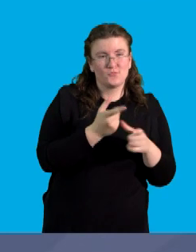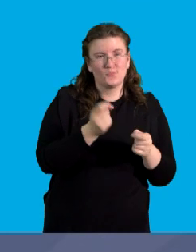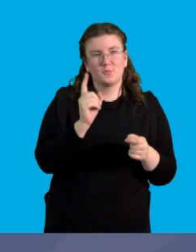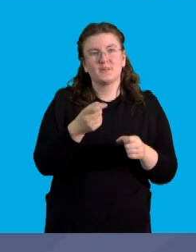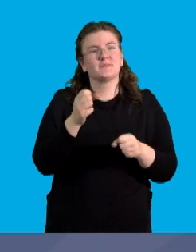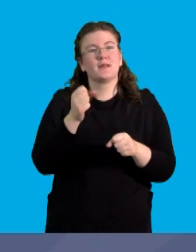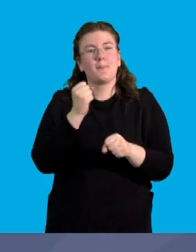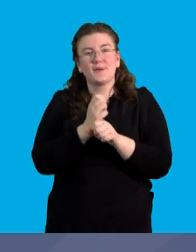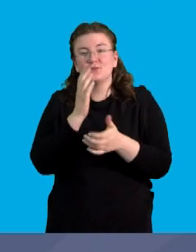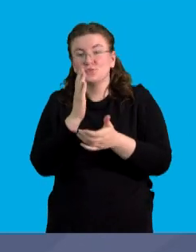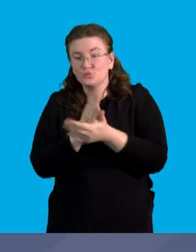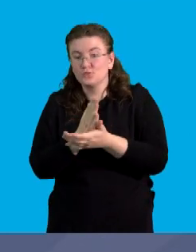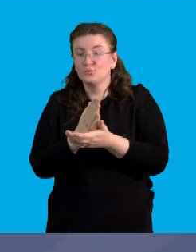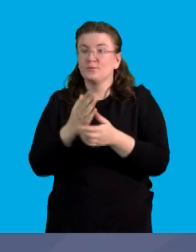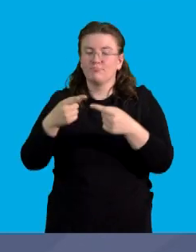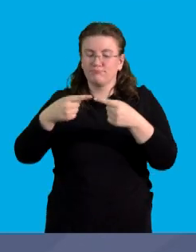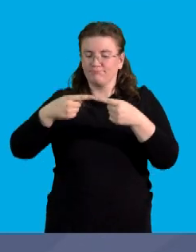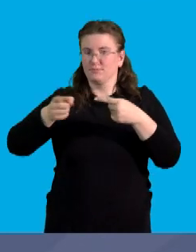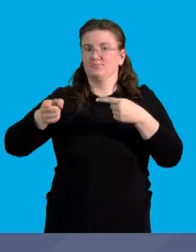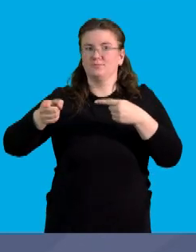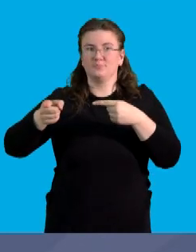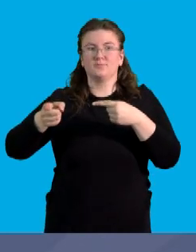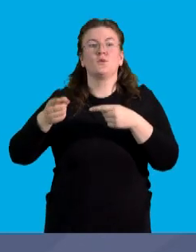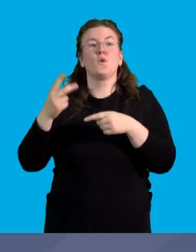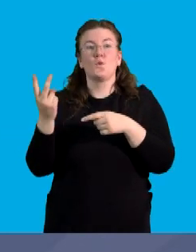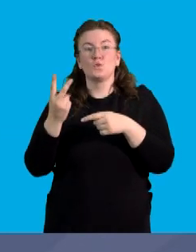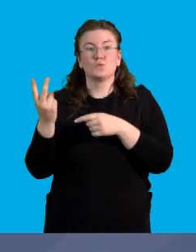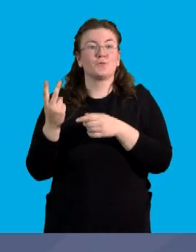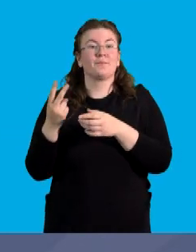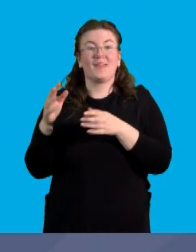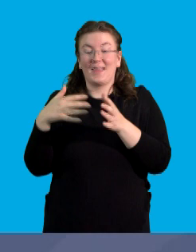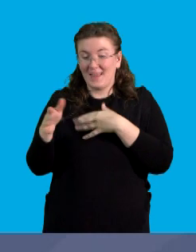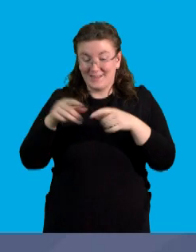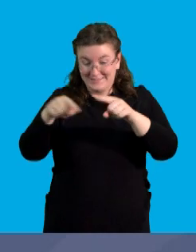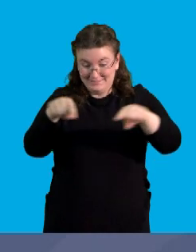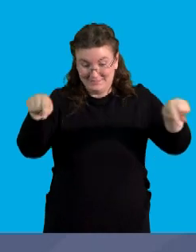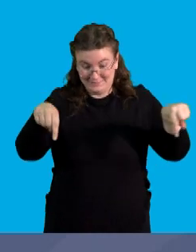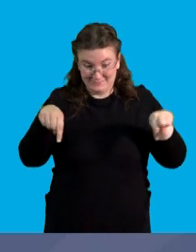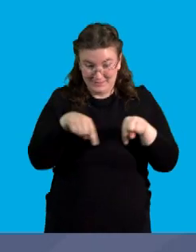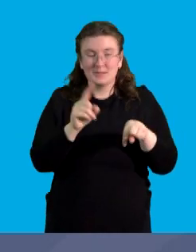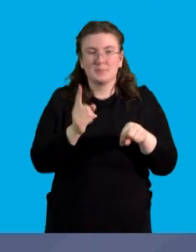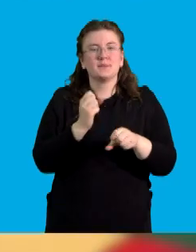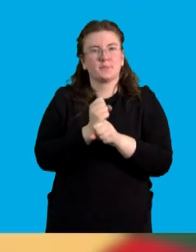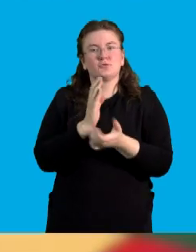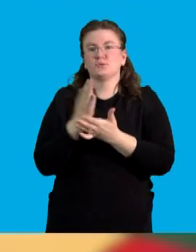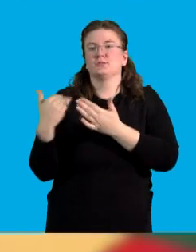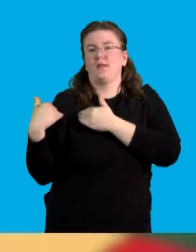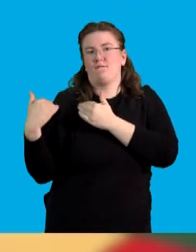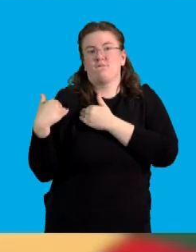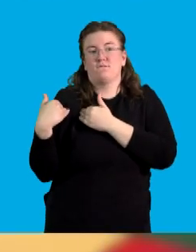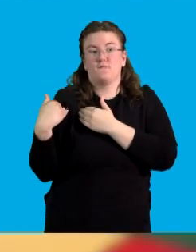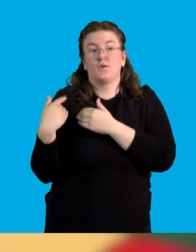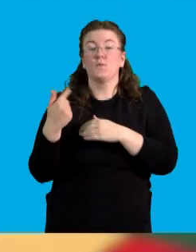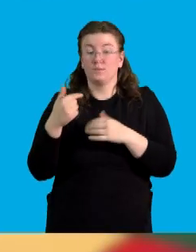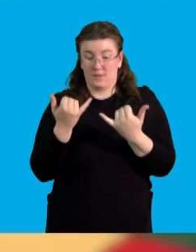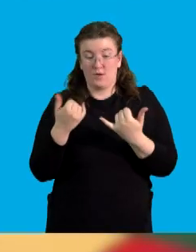off, isolate and properly earth the circuit before doing any work on the circuit? So in this lesson, we're going to be looking at the